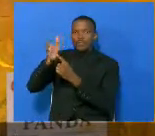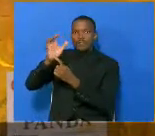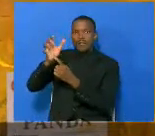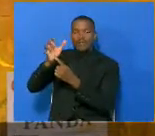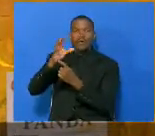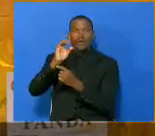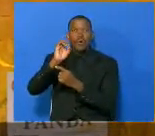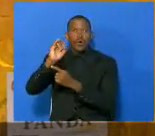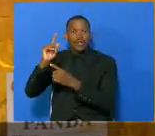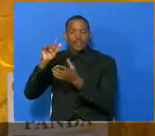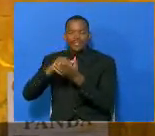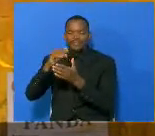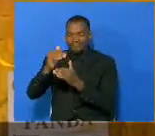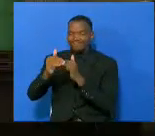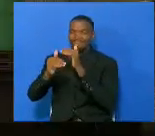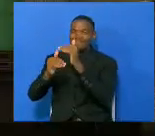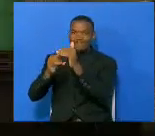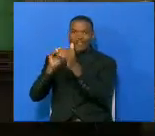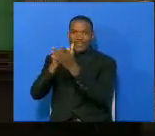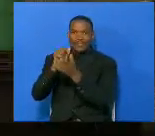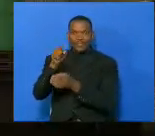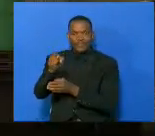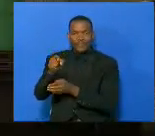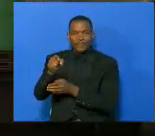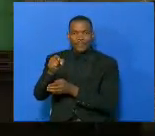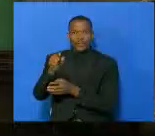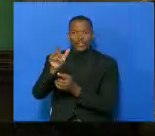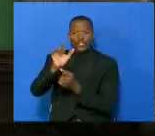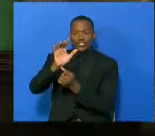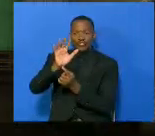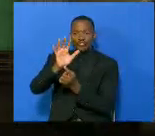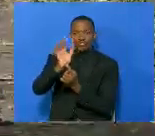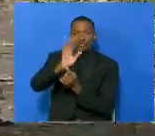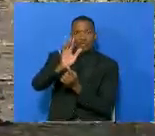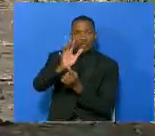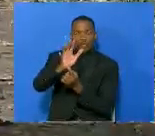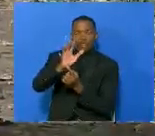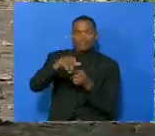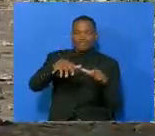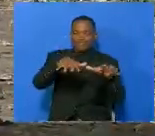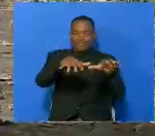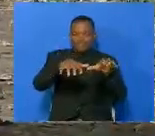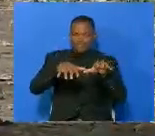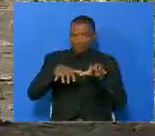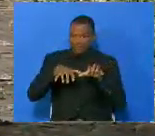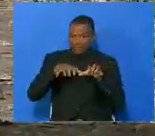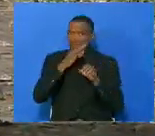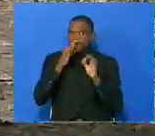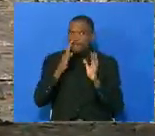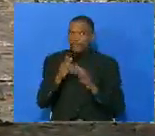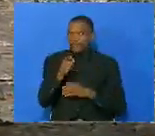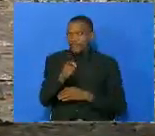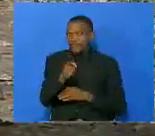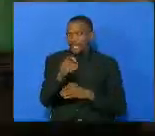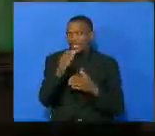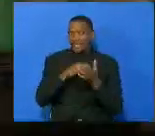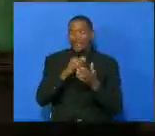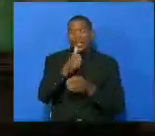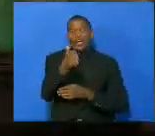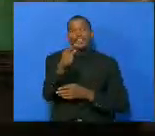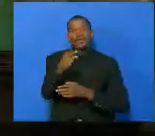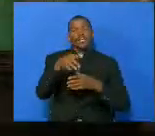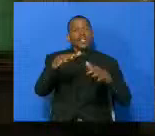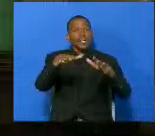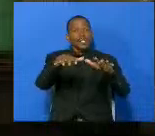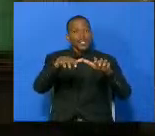gatetse pele mo go netefatseng seo. Sunflower e ya lemiwa ke difamara, e nngwe ne re e lema